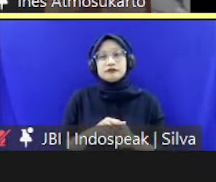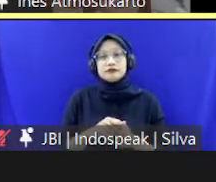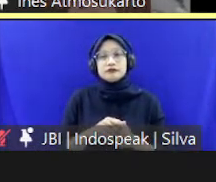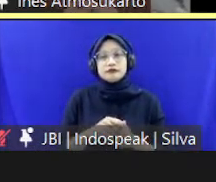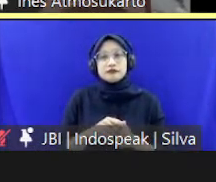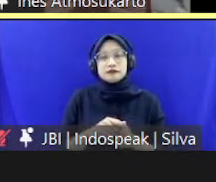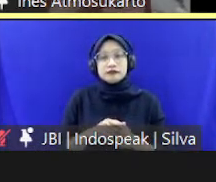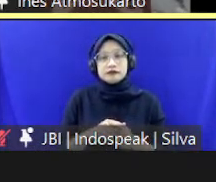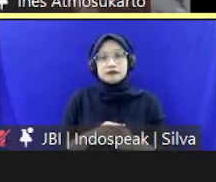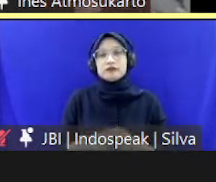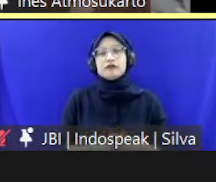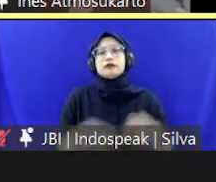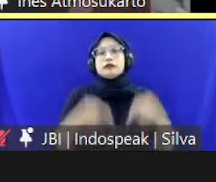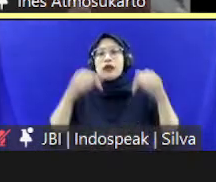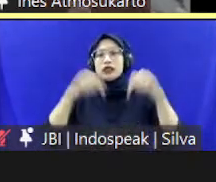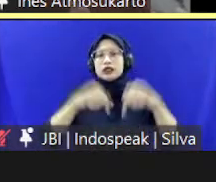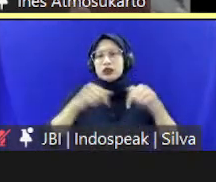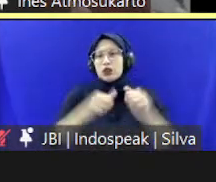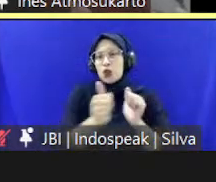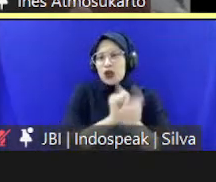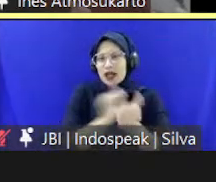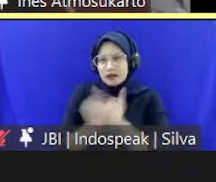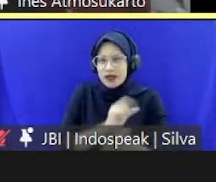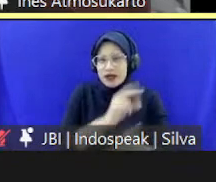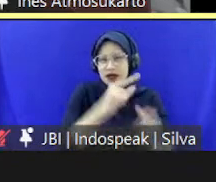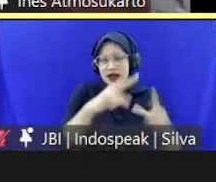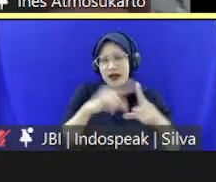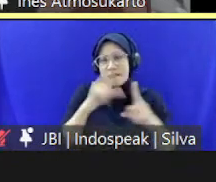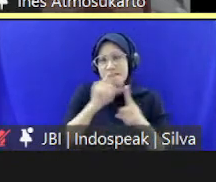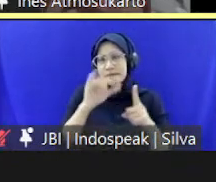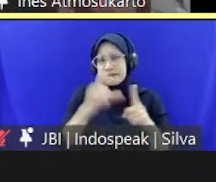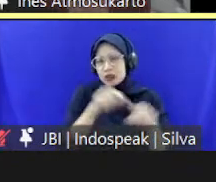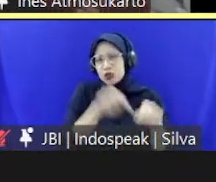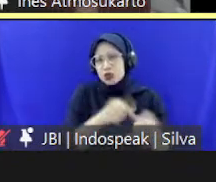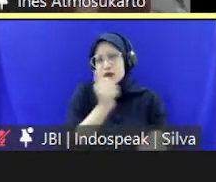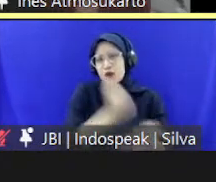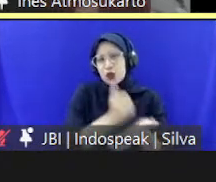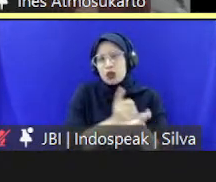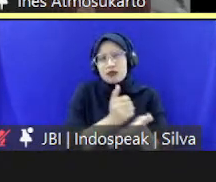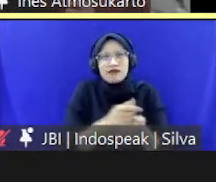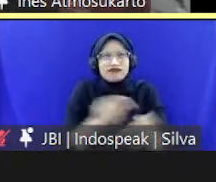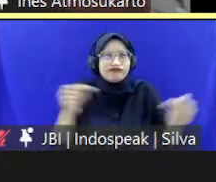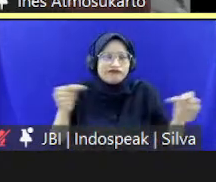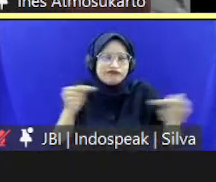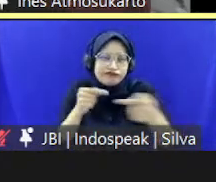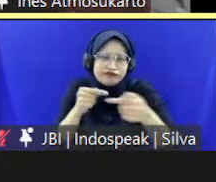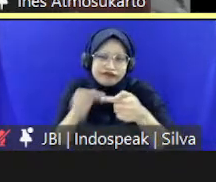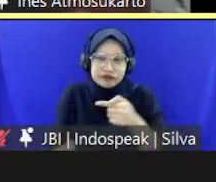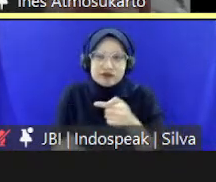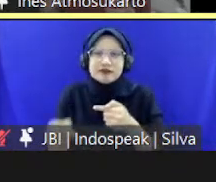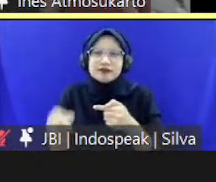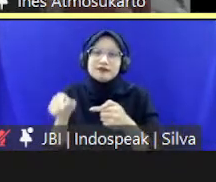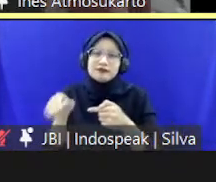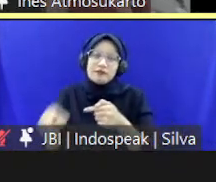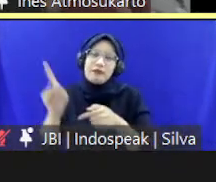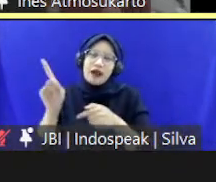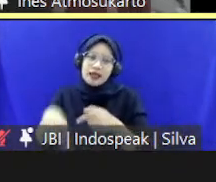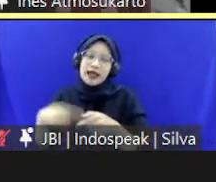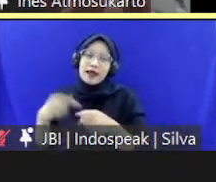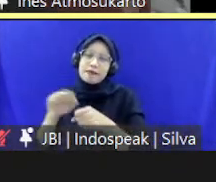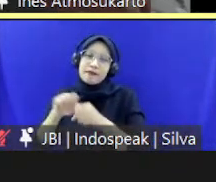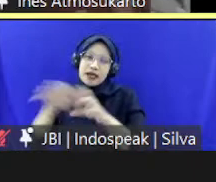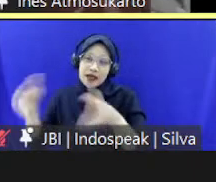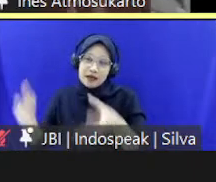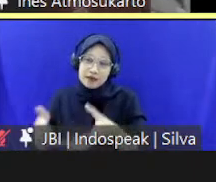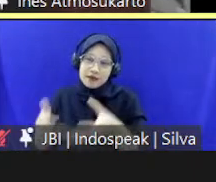talking about the fact that those tests were not relevant to fighting the pandemic. And whilst I have to